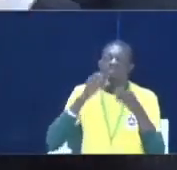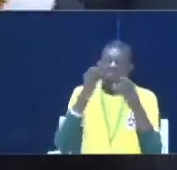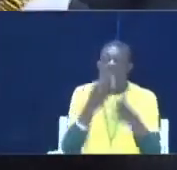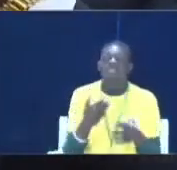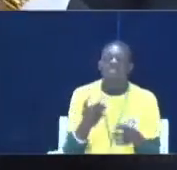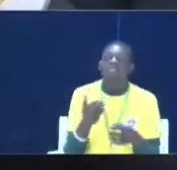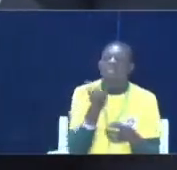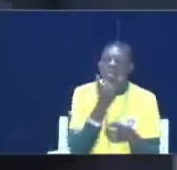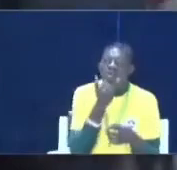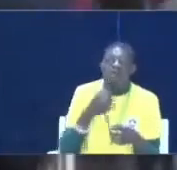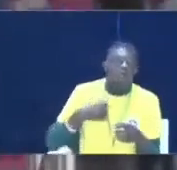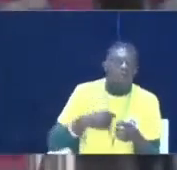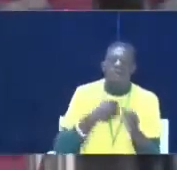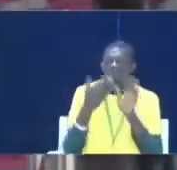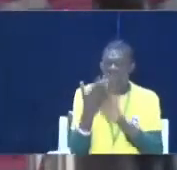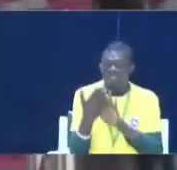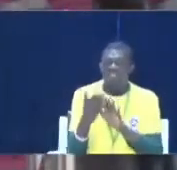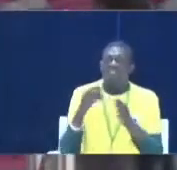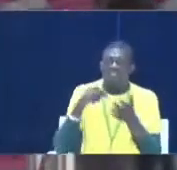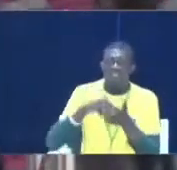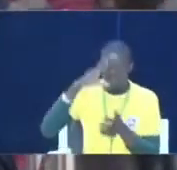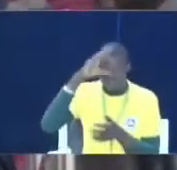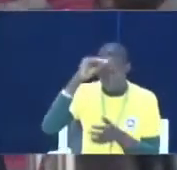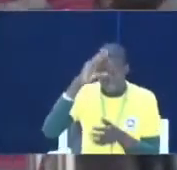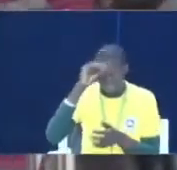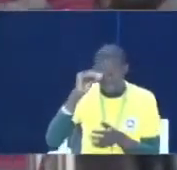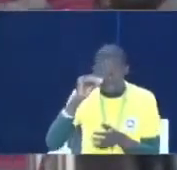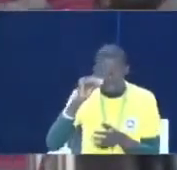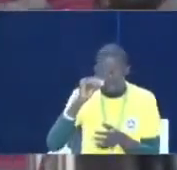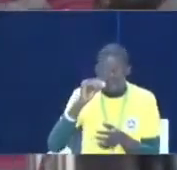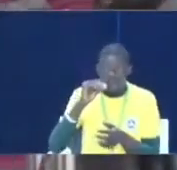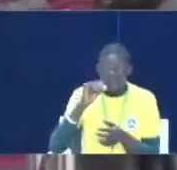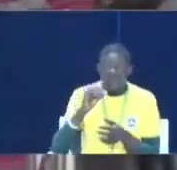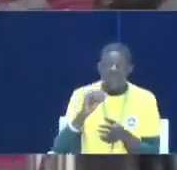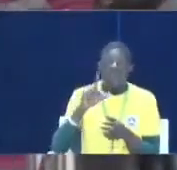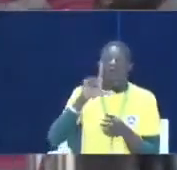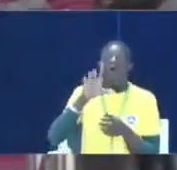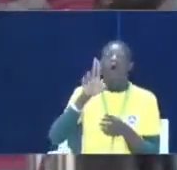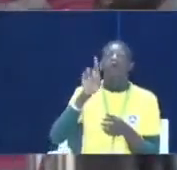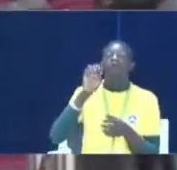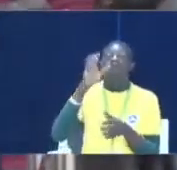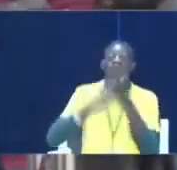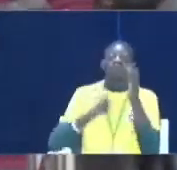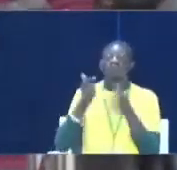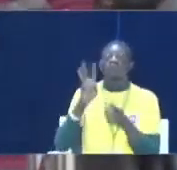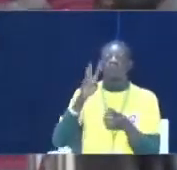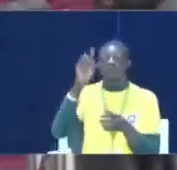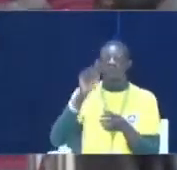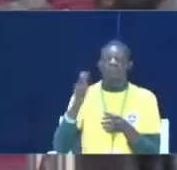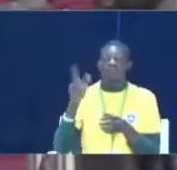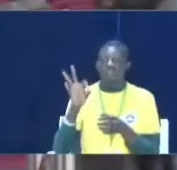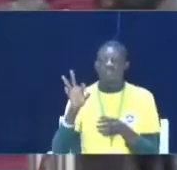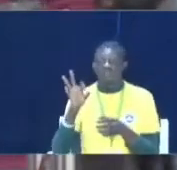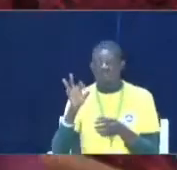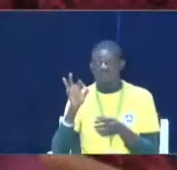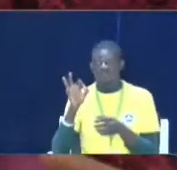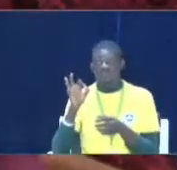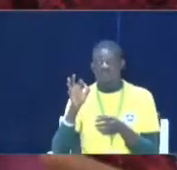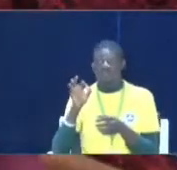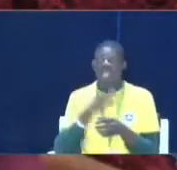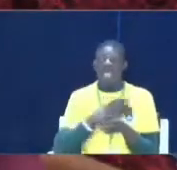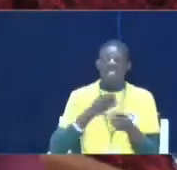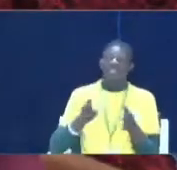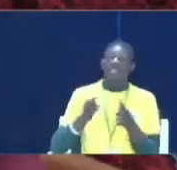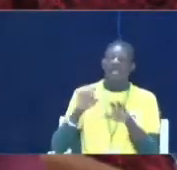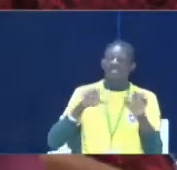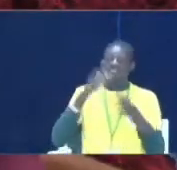facing. So this man, Luke chapter 24 verse 39, and in